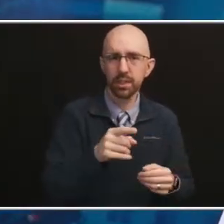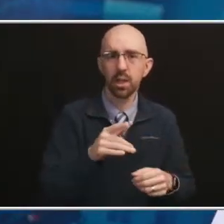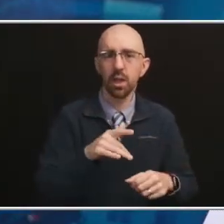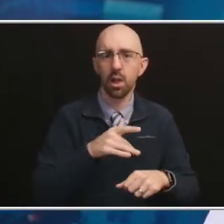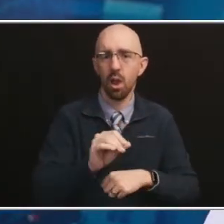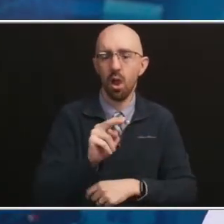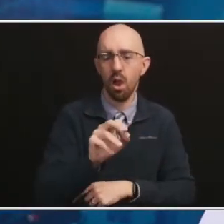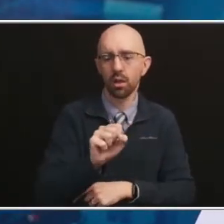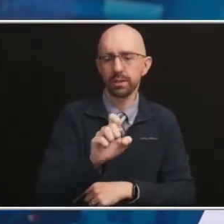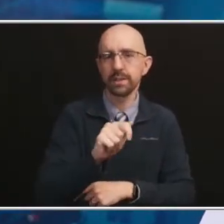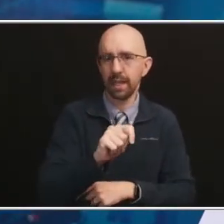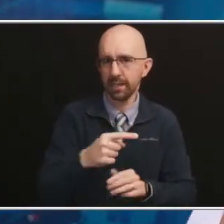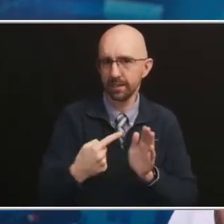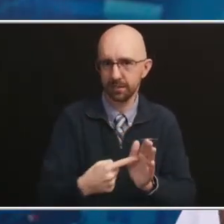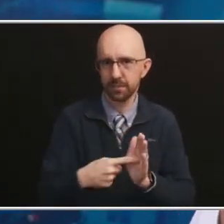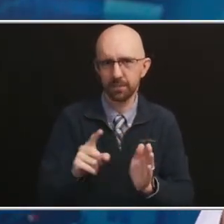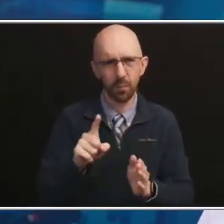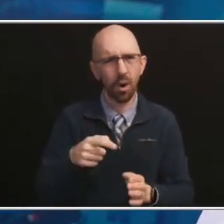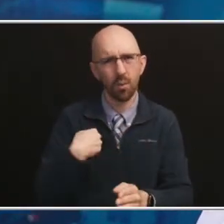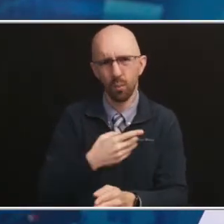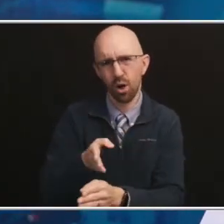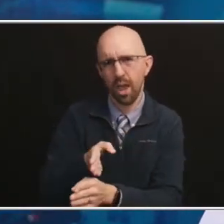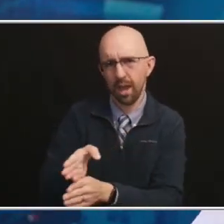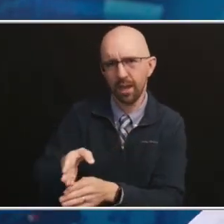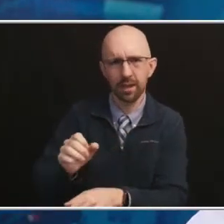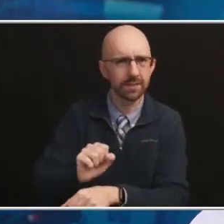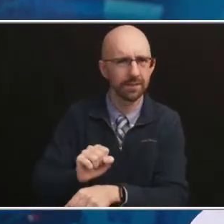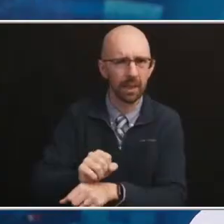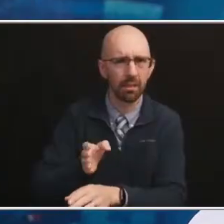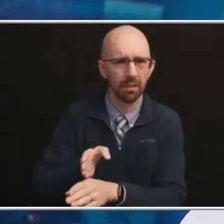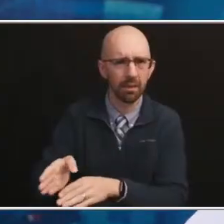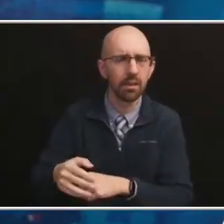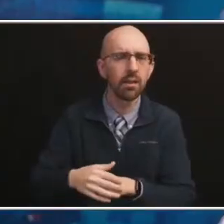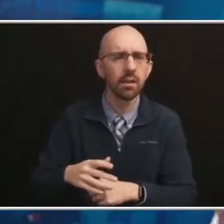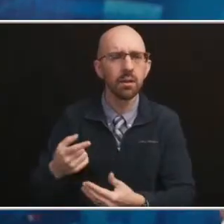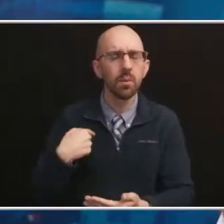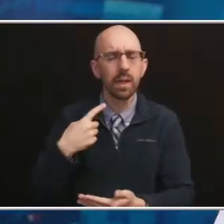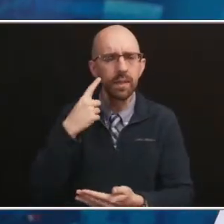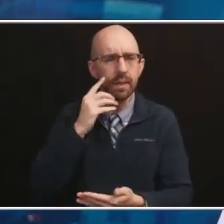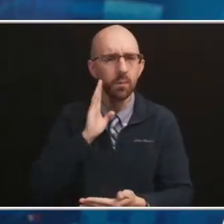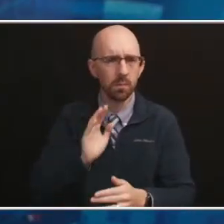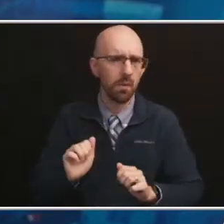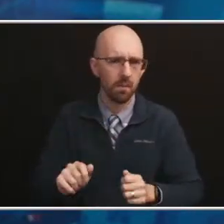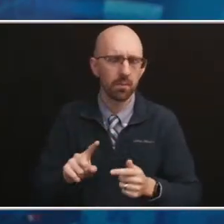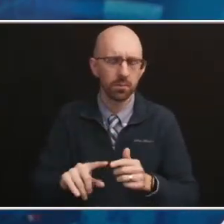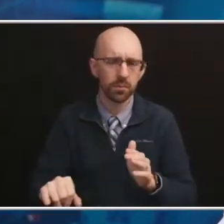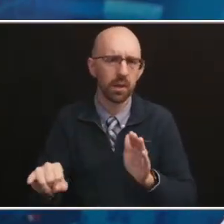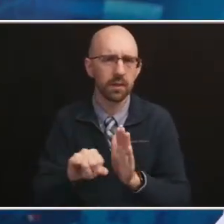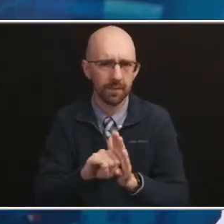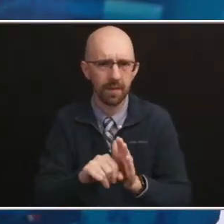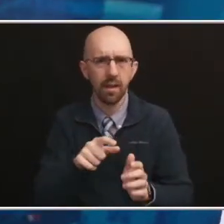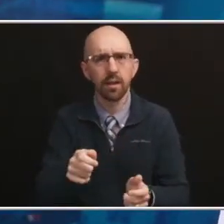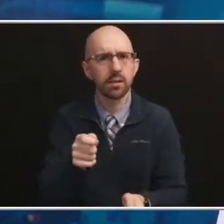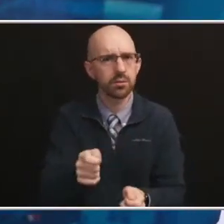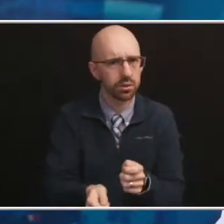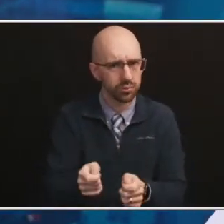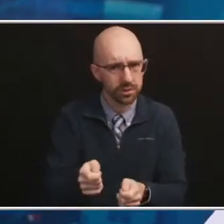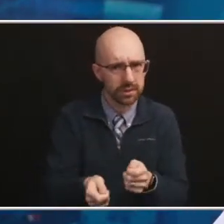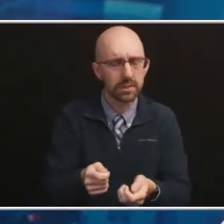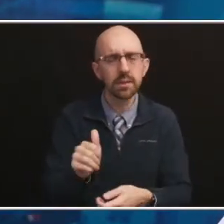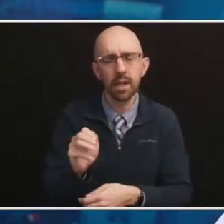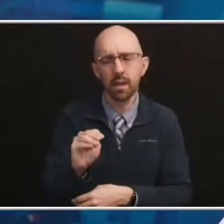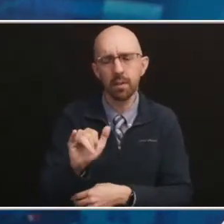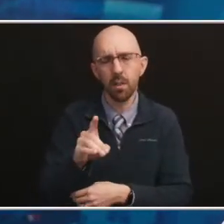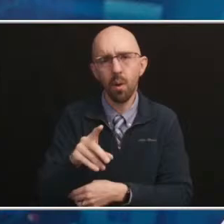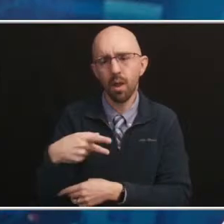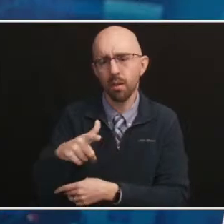headed, and where we think we'll be in a few years, where we're able to detect these changes of the amyloid plaques and